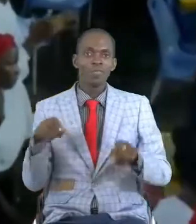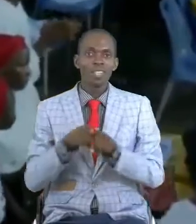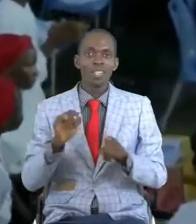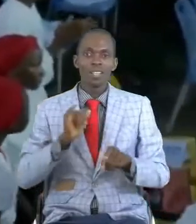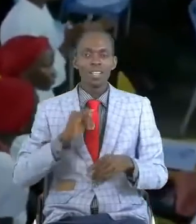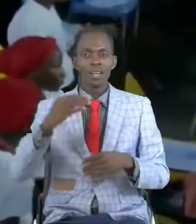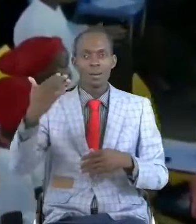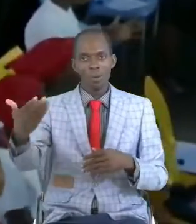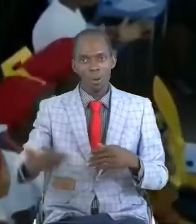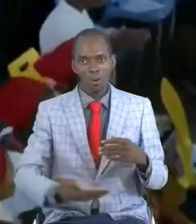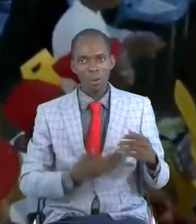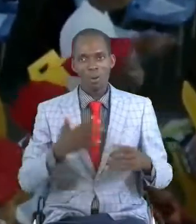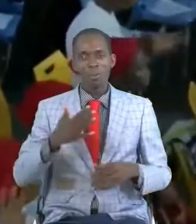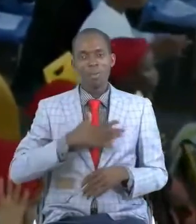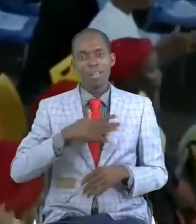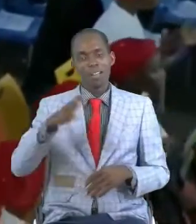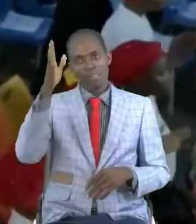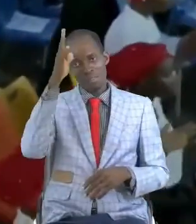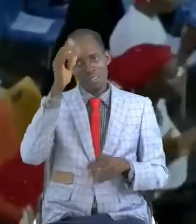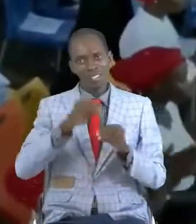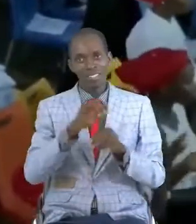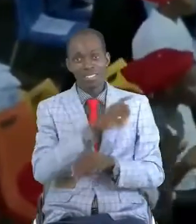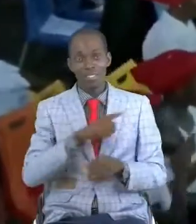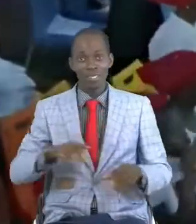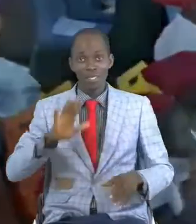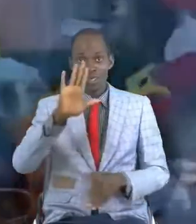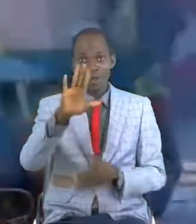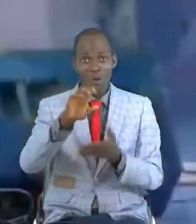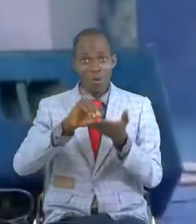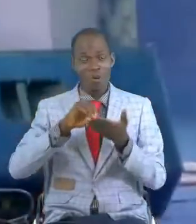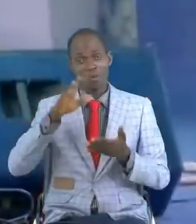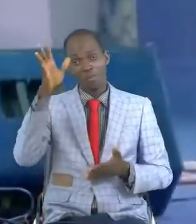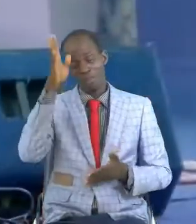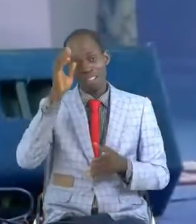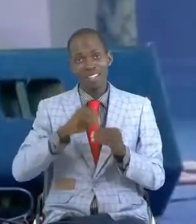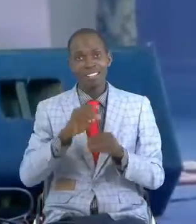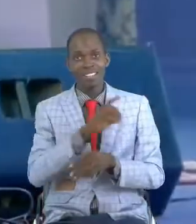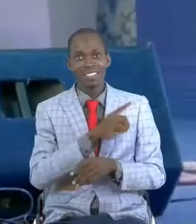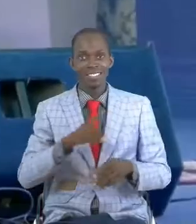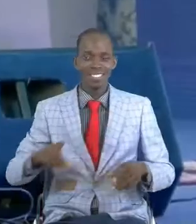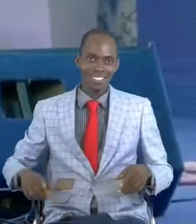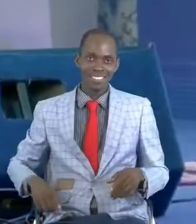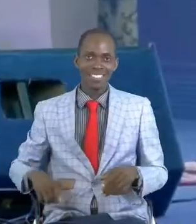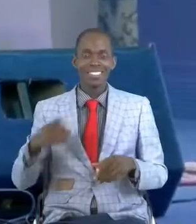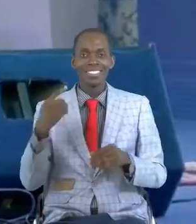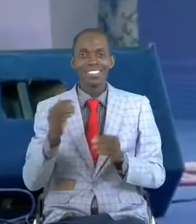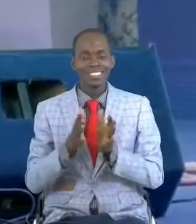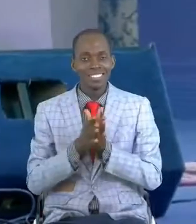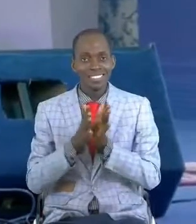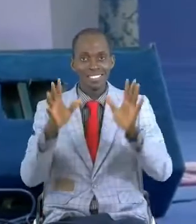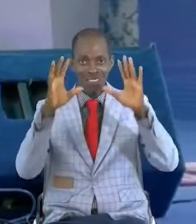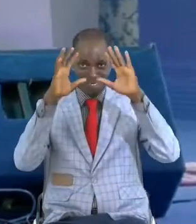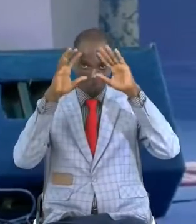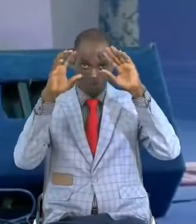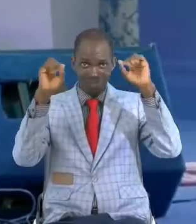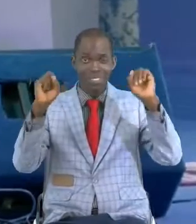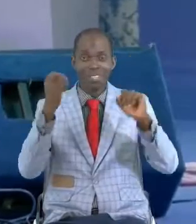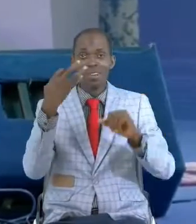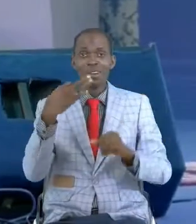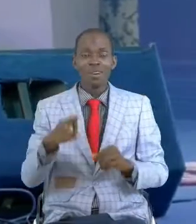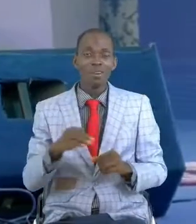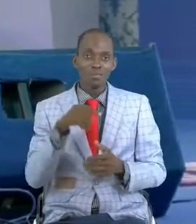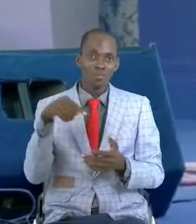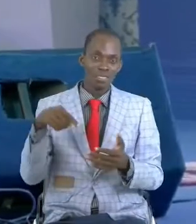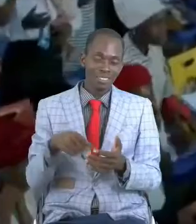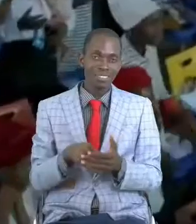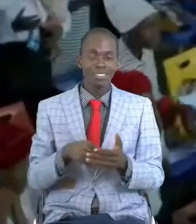my Father in the Lord, your own Father in the Lord, the General Superintendent of the Deeper Life Bible